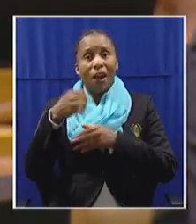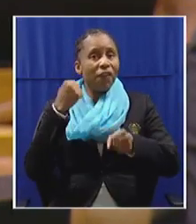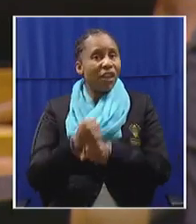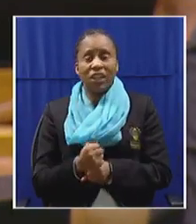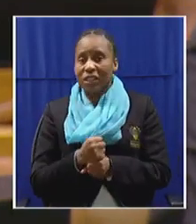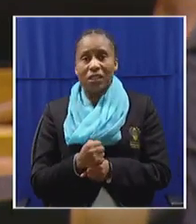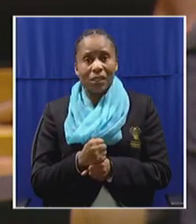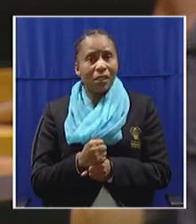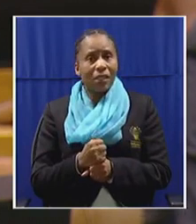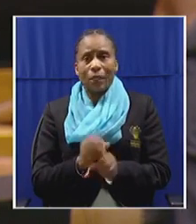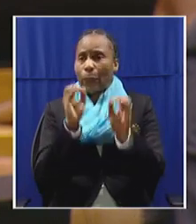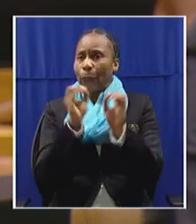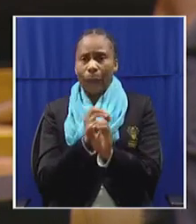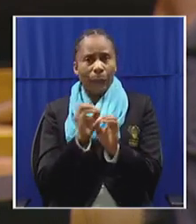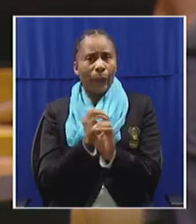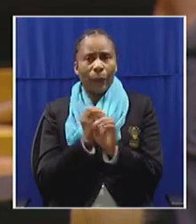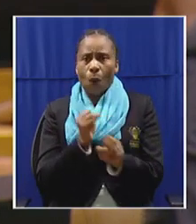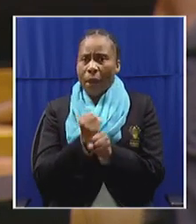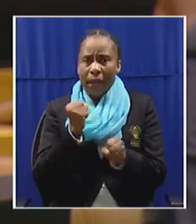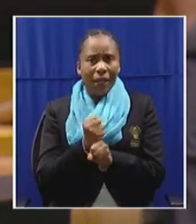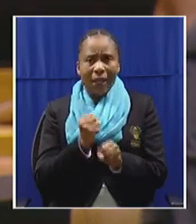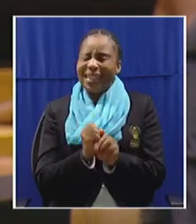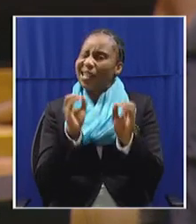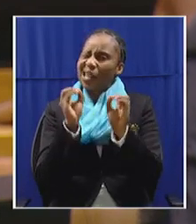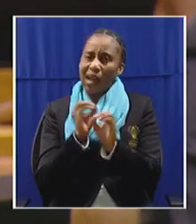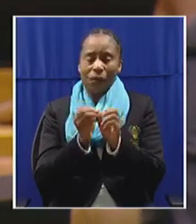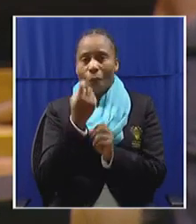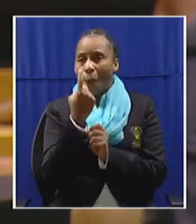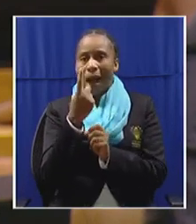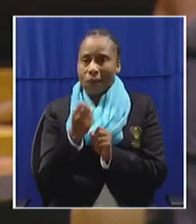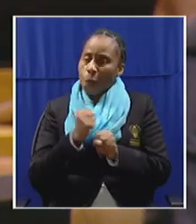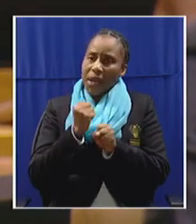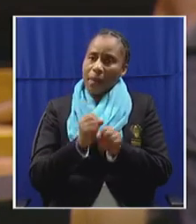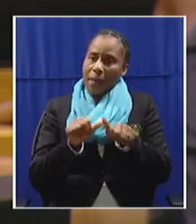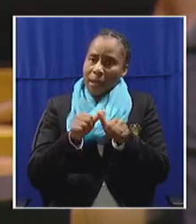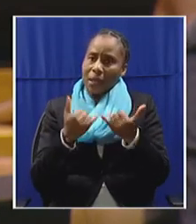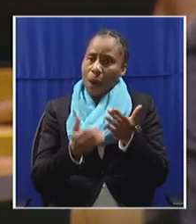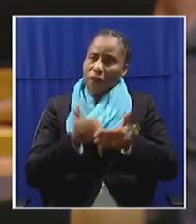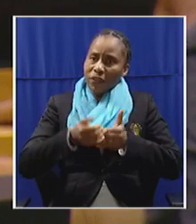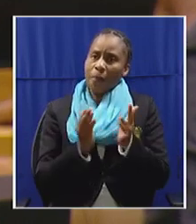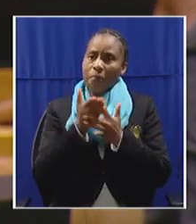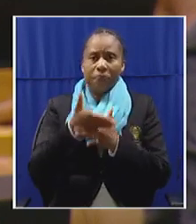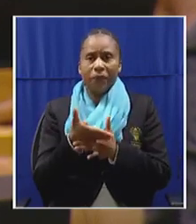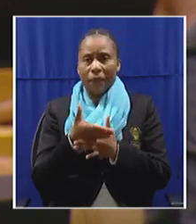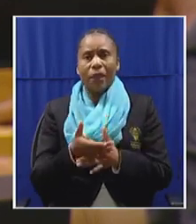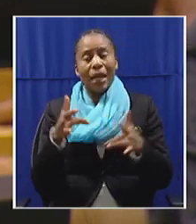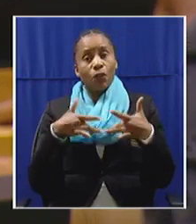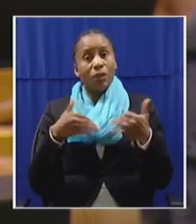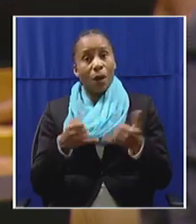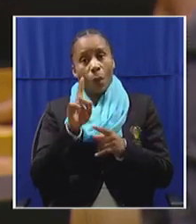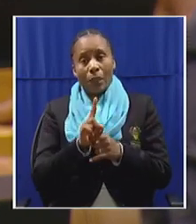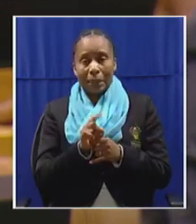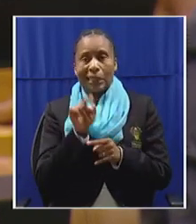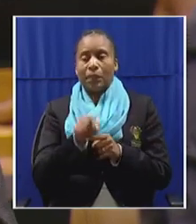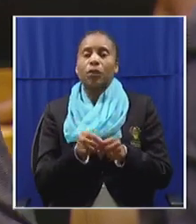findings, not one with an 139 intervention. So the issue of consequence management becomes another